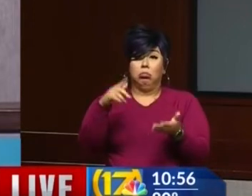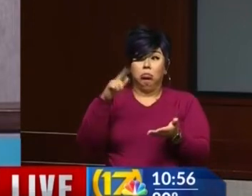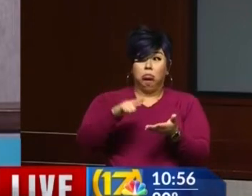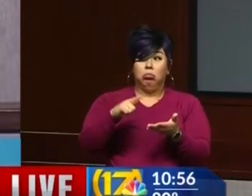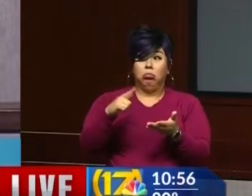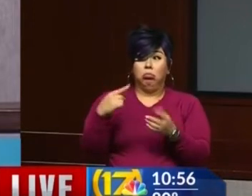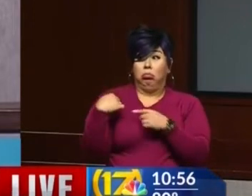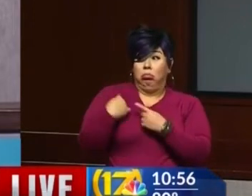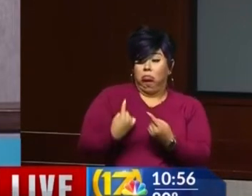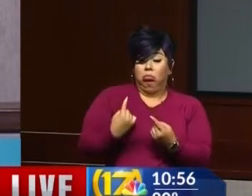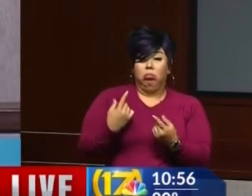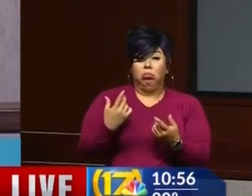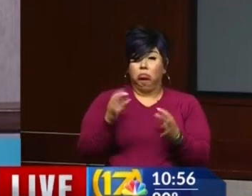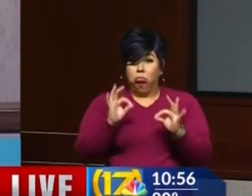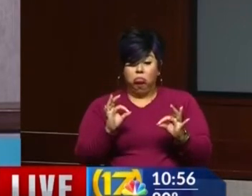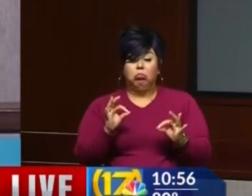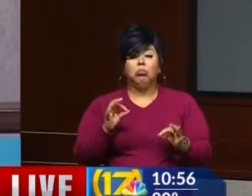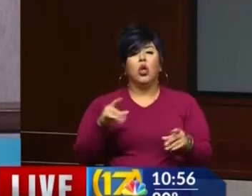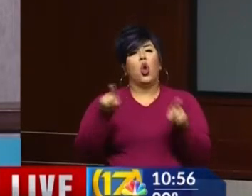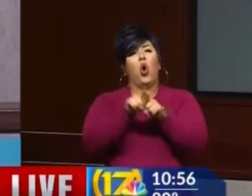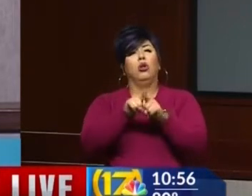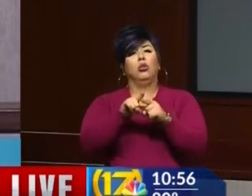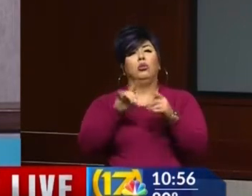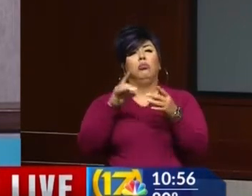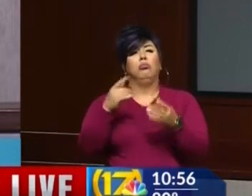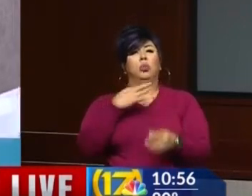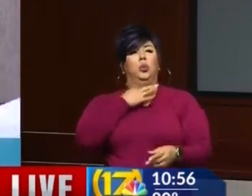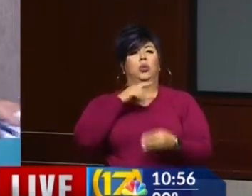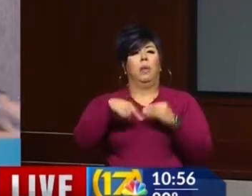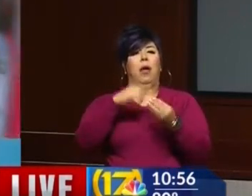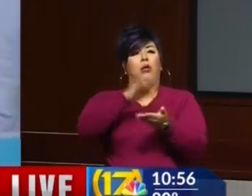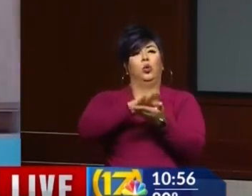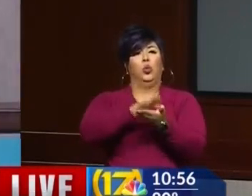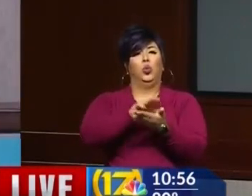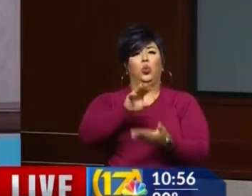the school waivers. Thank you. Yeah, we'll have Matt respond. Thanks, Eitan.